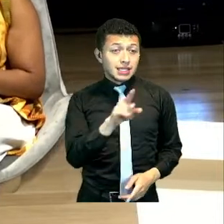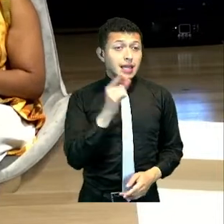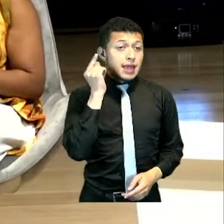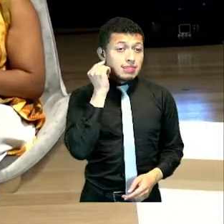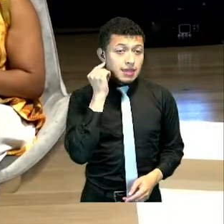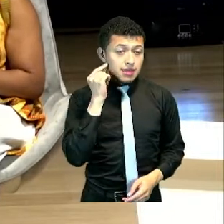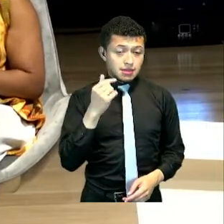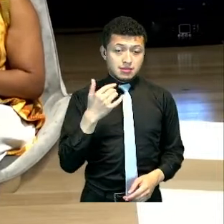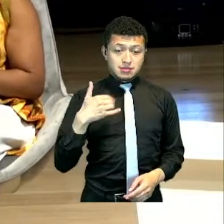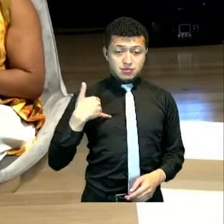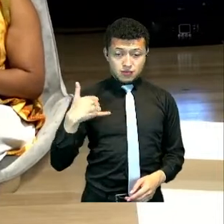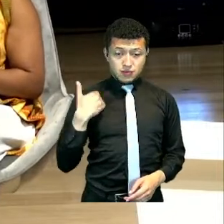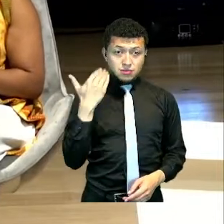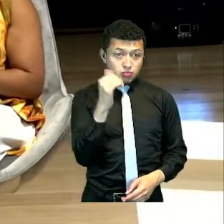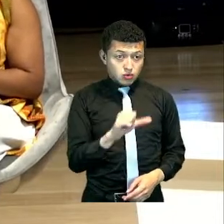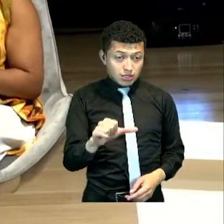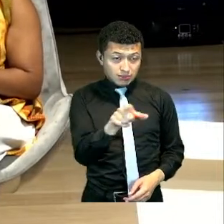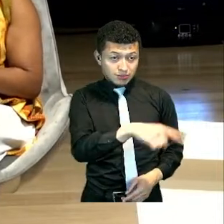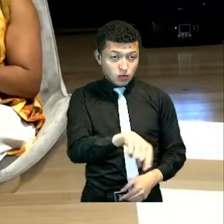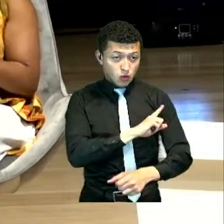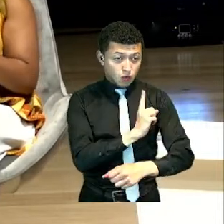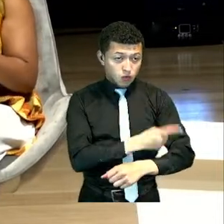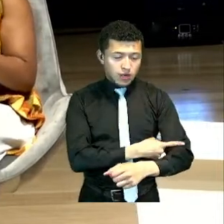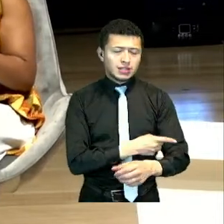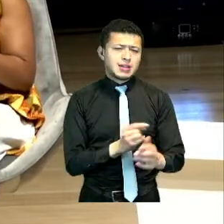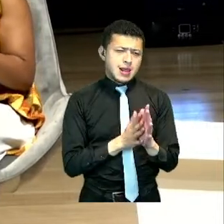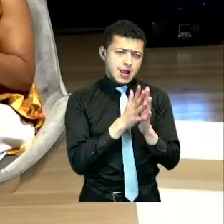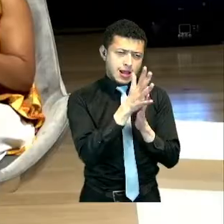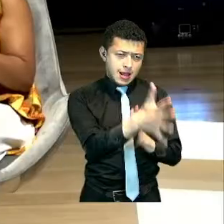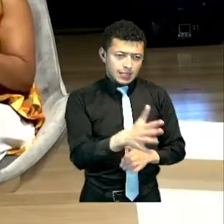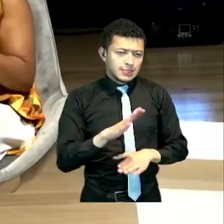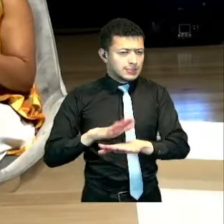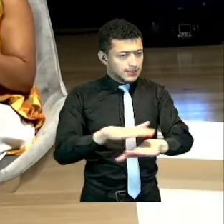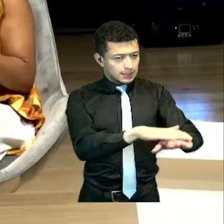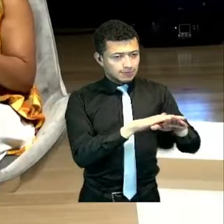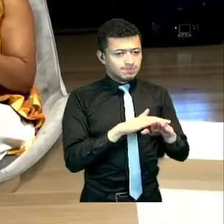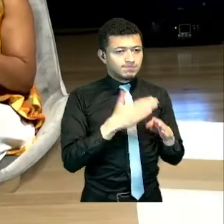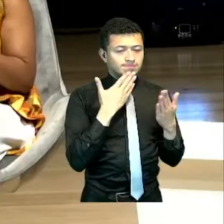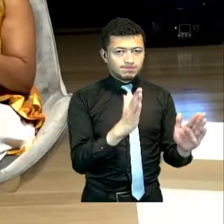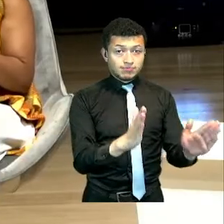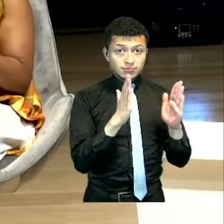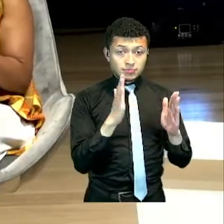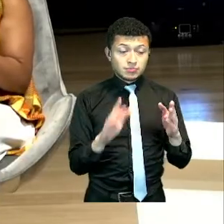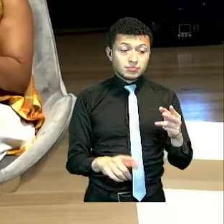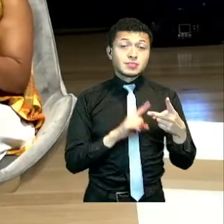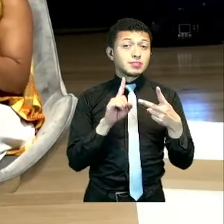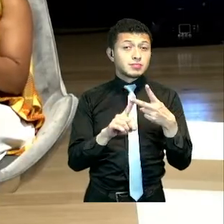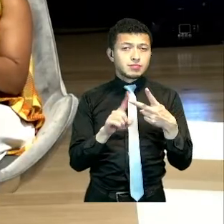ask young and old alike for your permission to